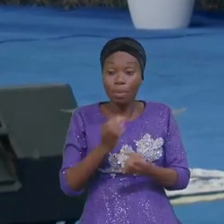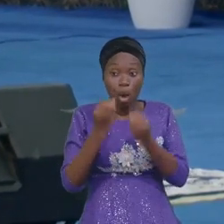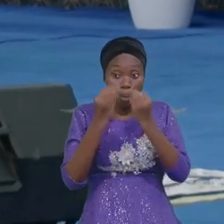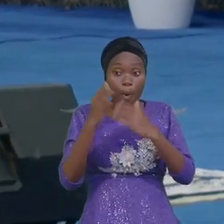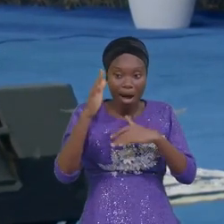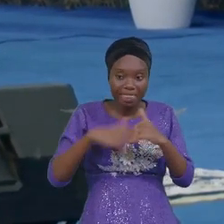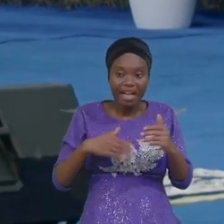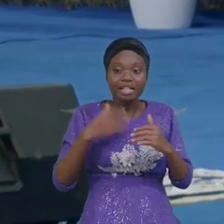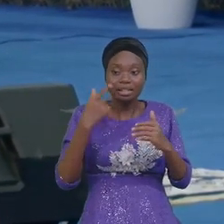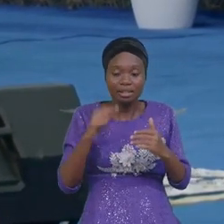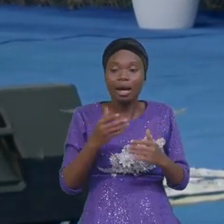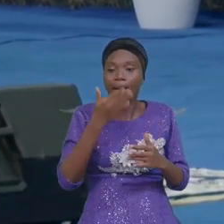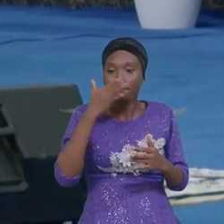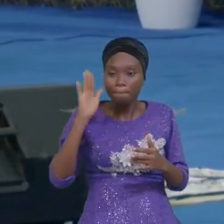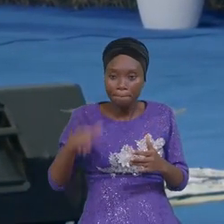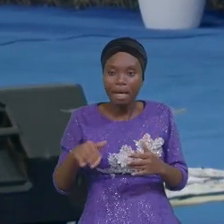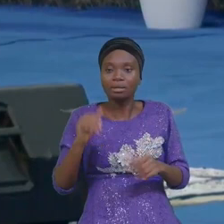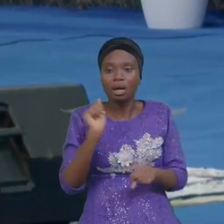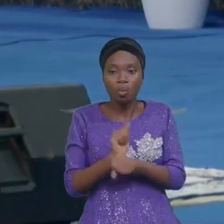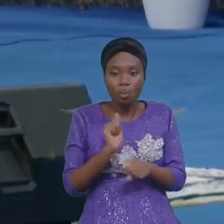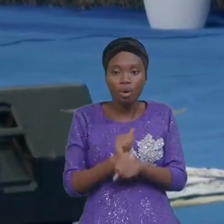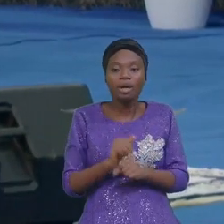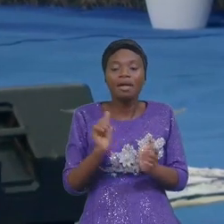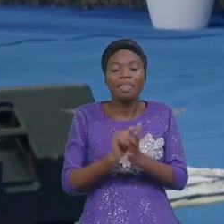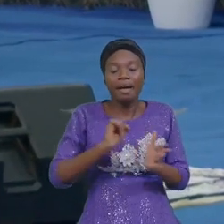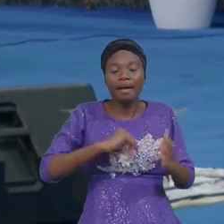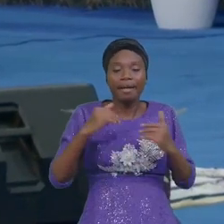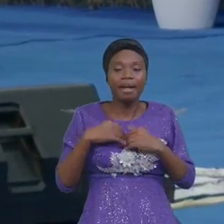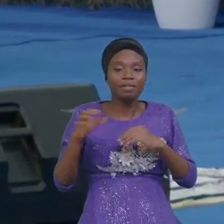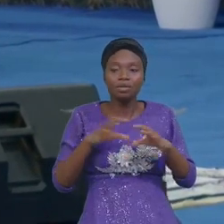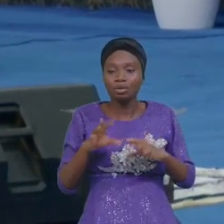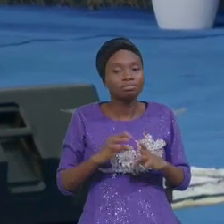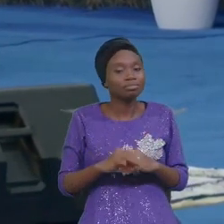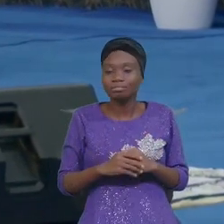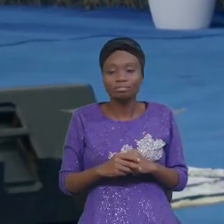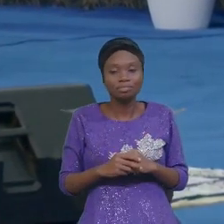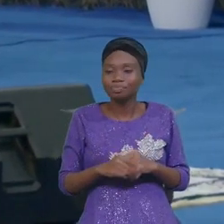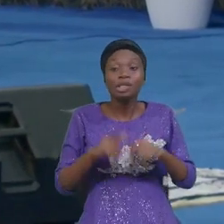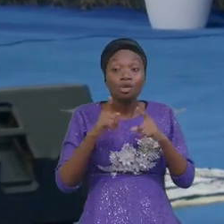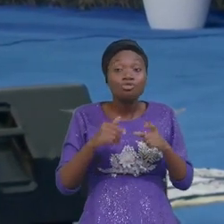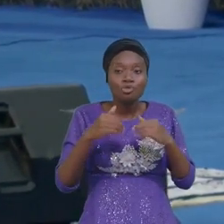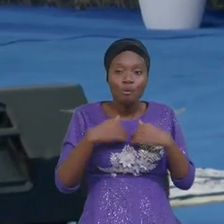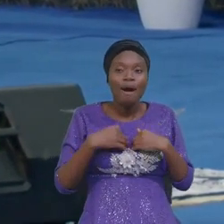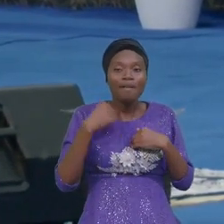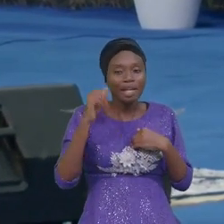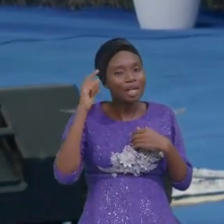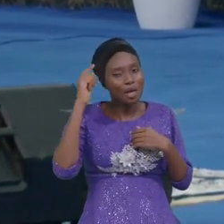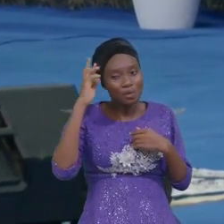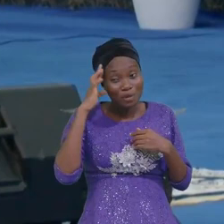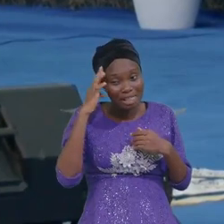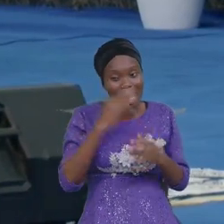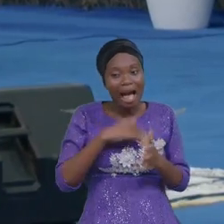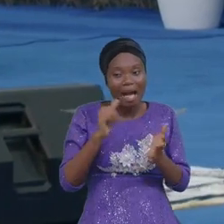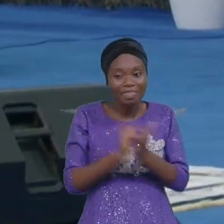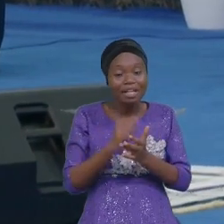will exceed every bad thing I've done. You have a motive, and that motive, you